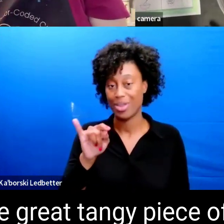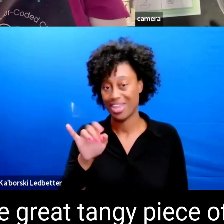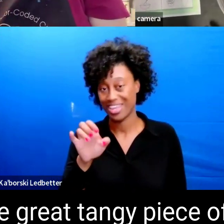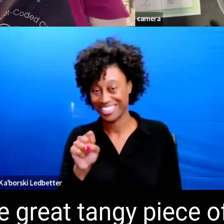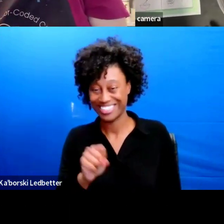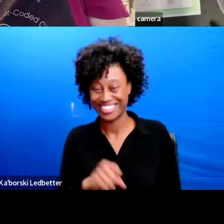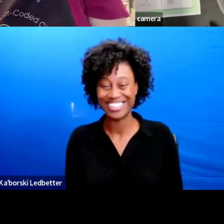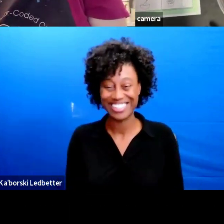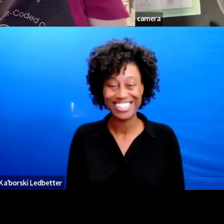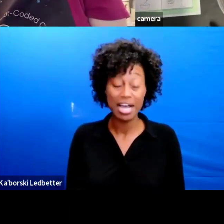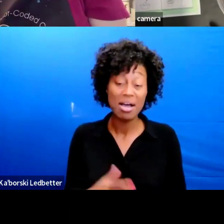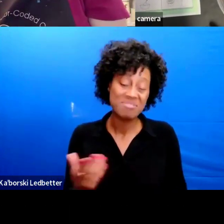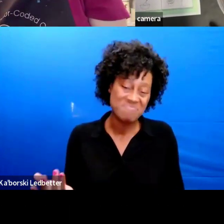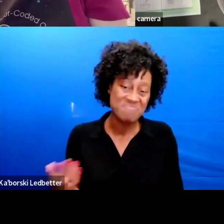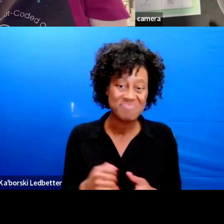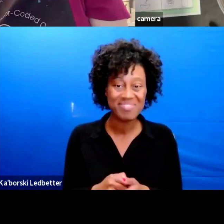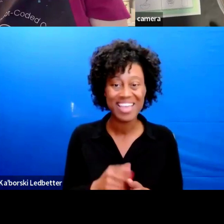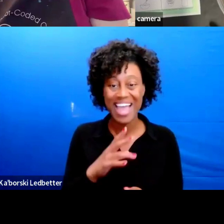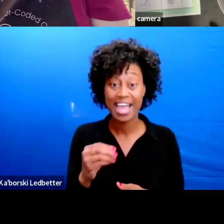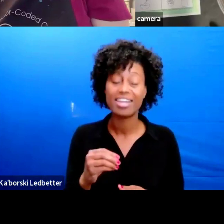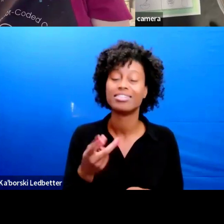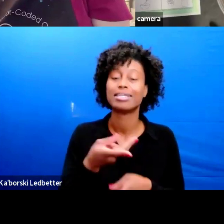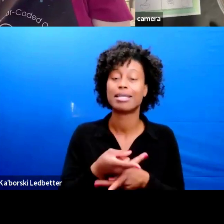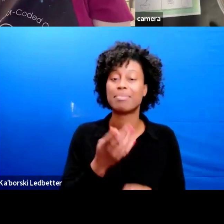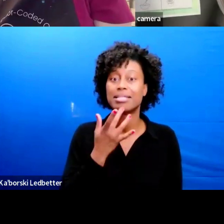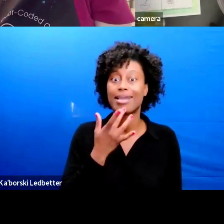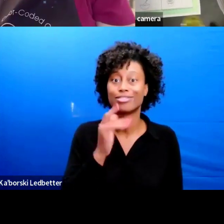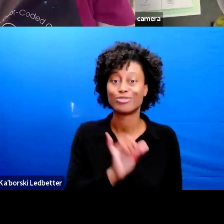of the taste.